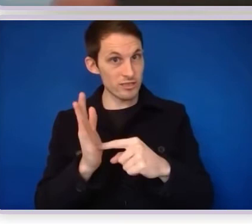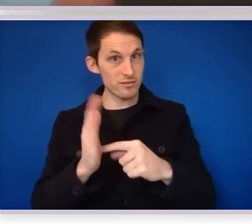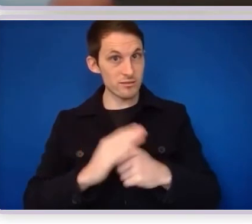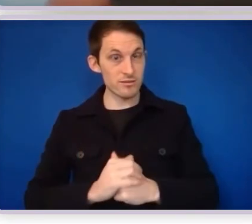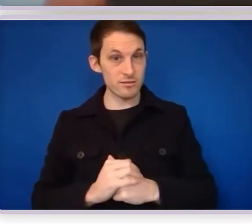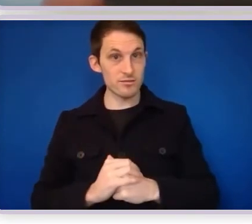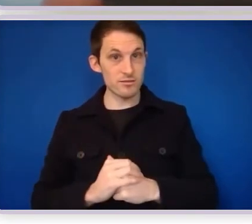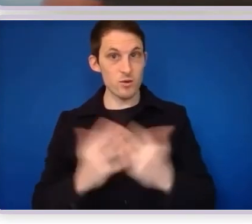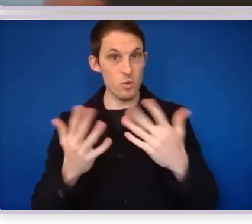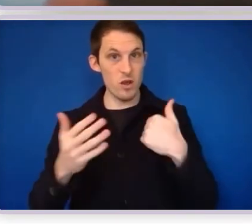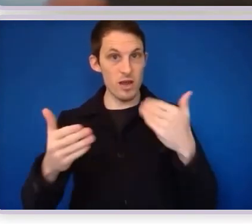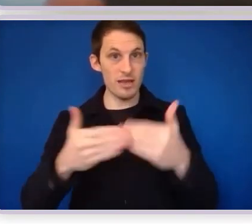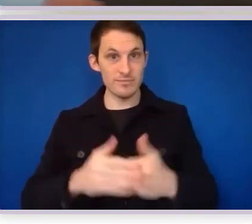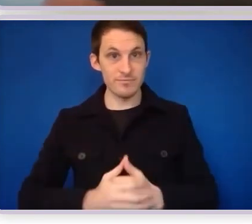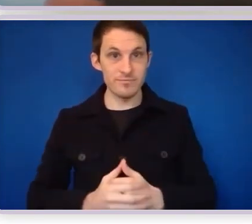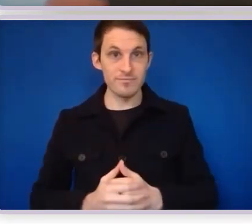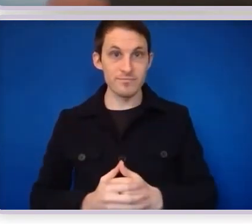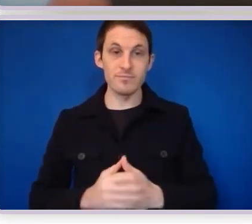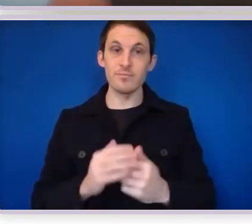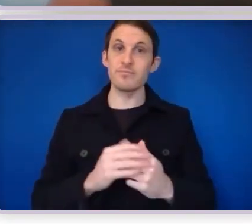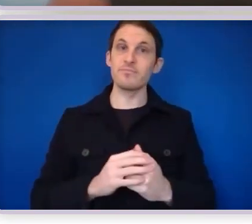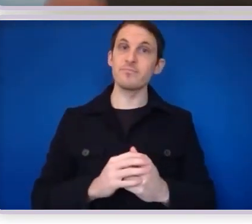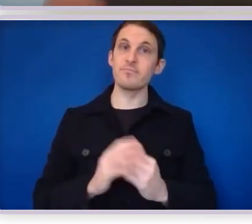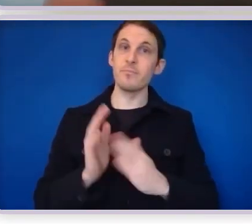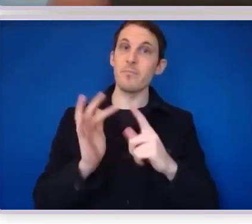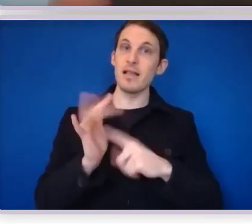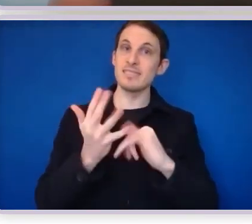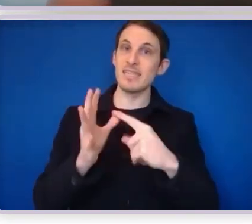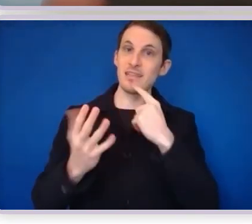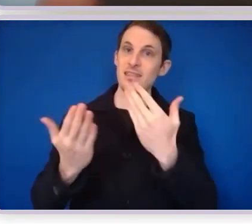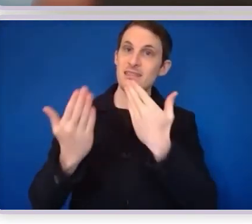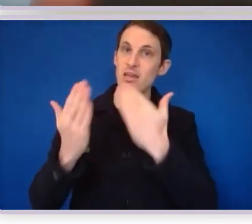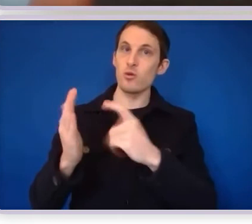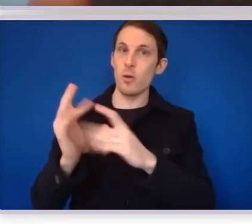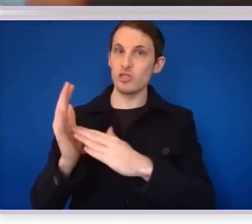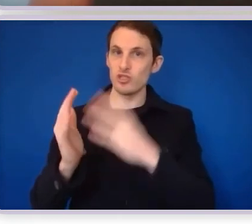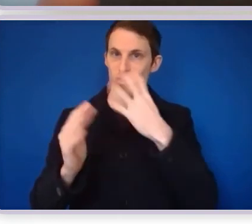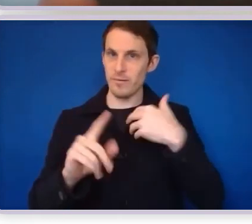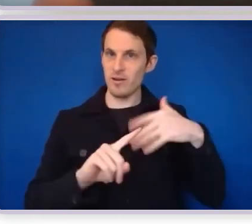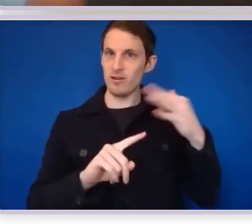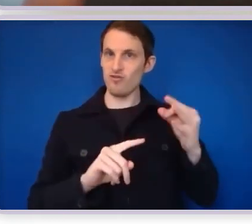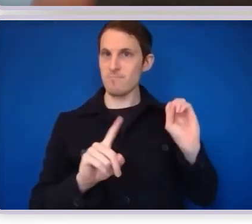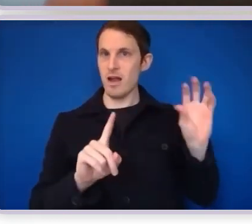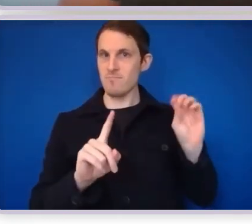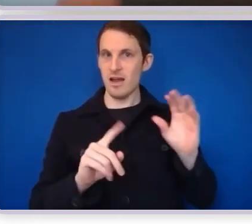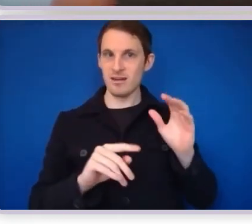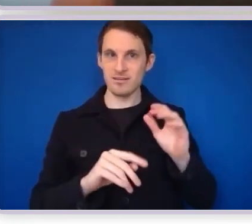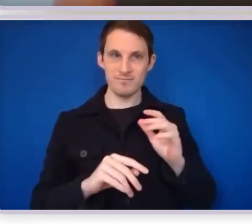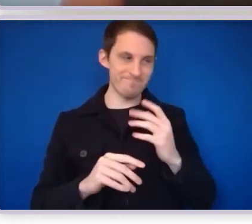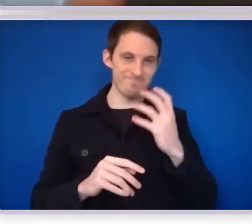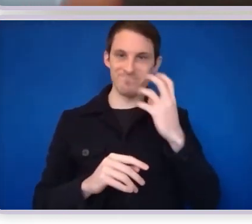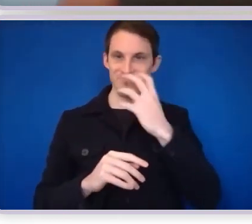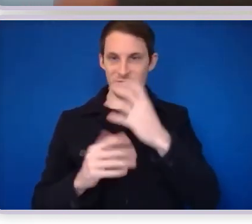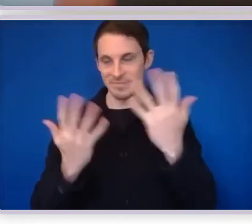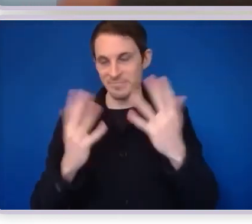Where are we at? Thank you very much, Commissioner. I think my dog's going a bit crazy. Sorry about I, that. But